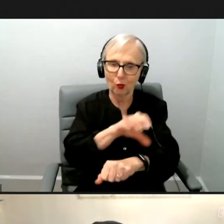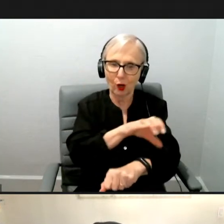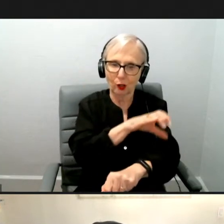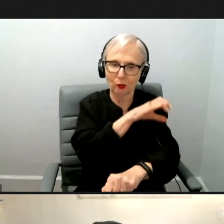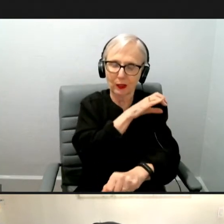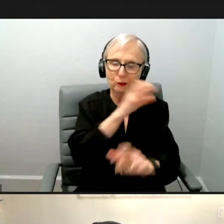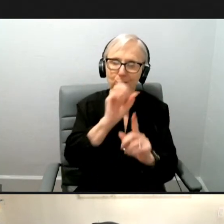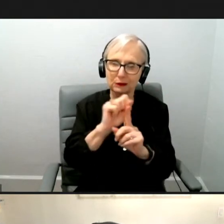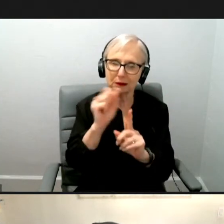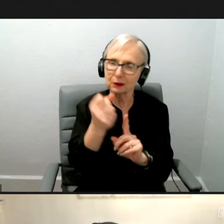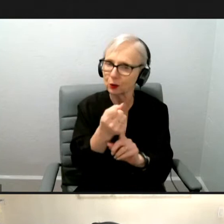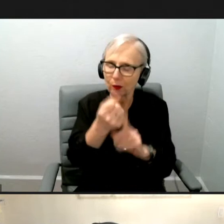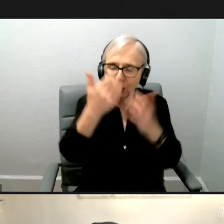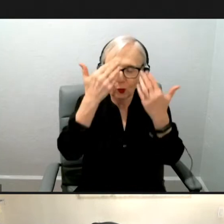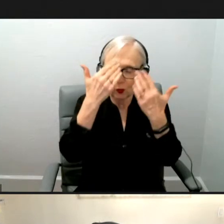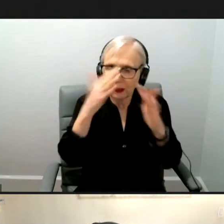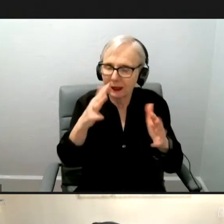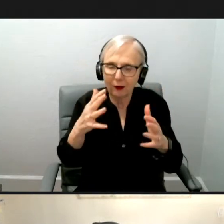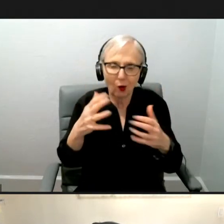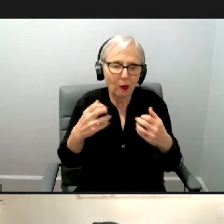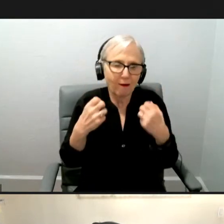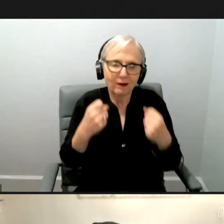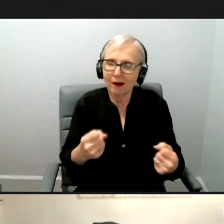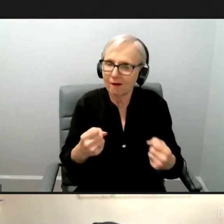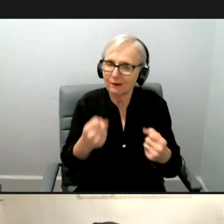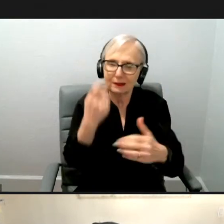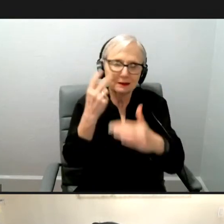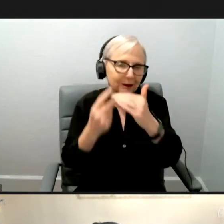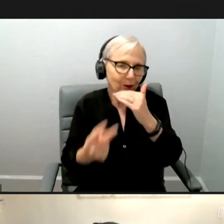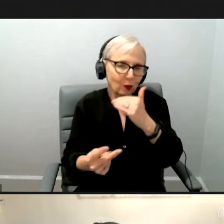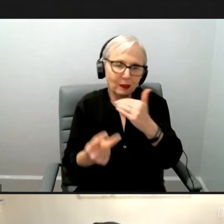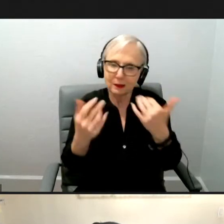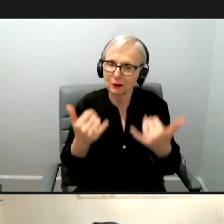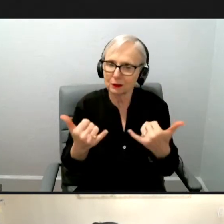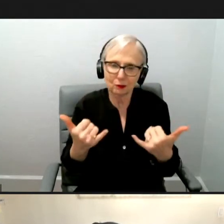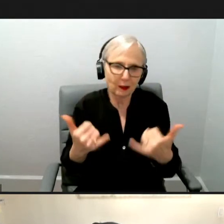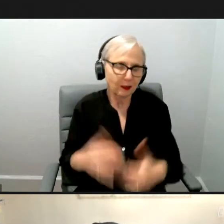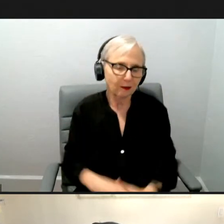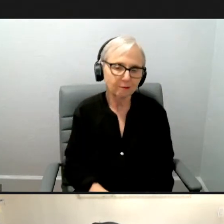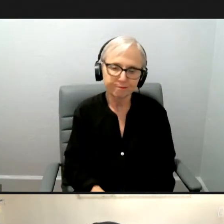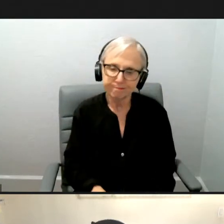to, predict with confidence what hospitalization numbers might look like.